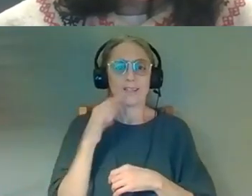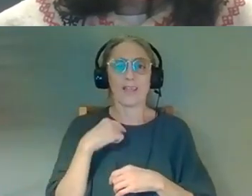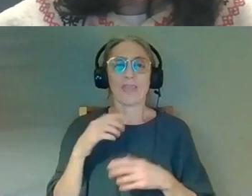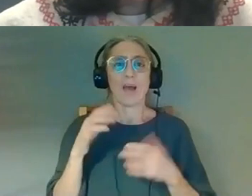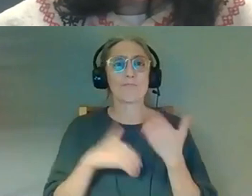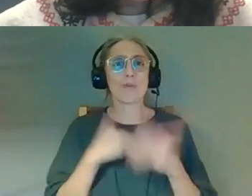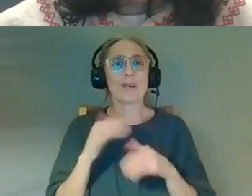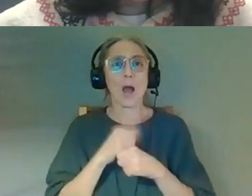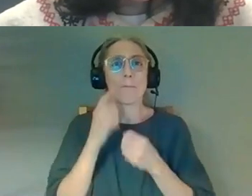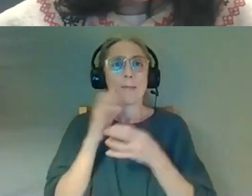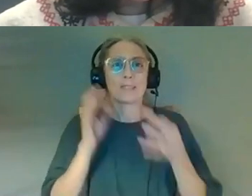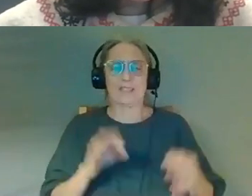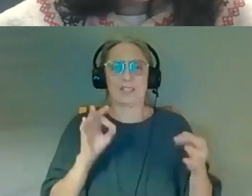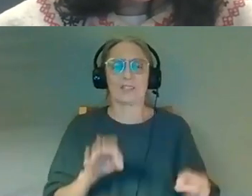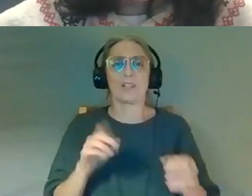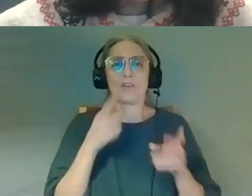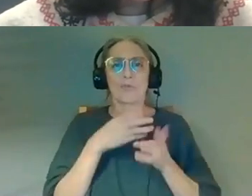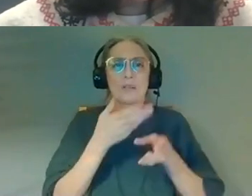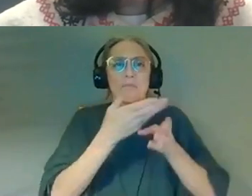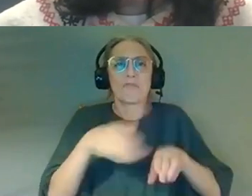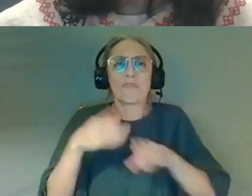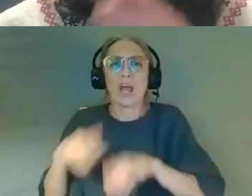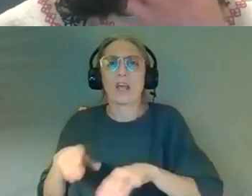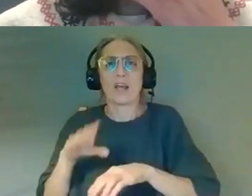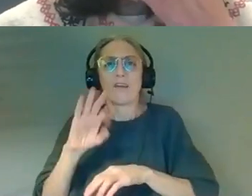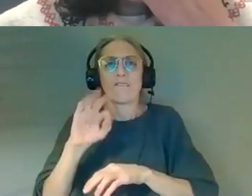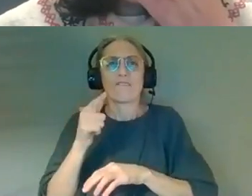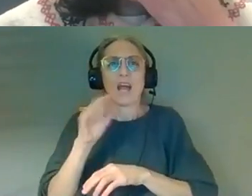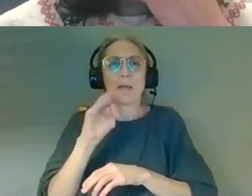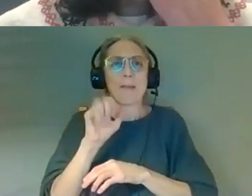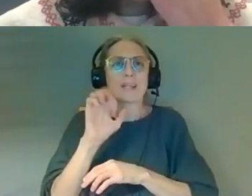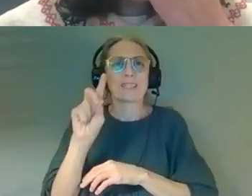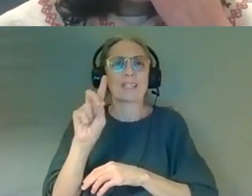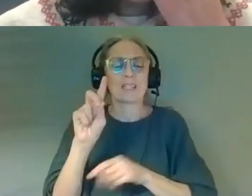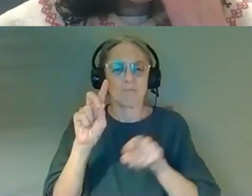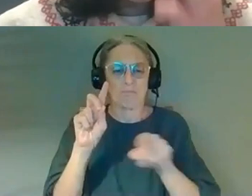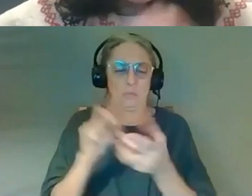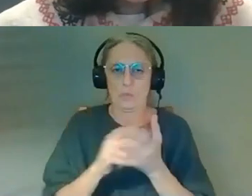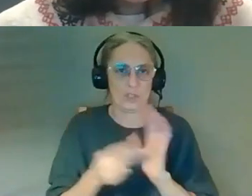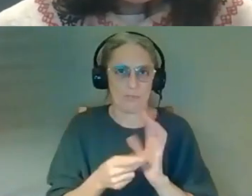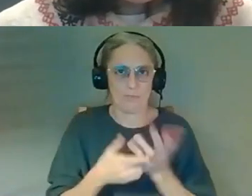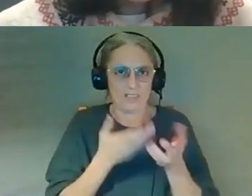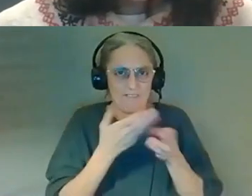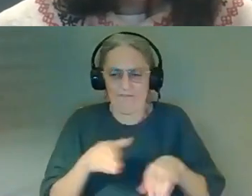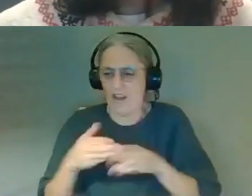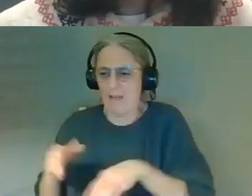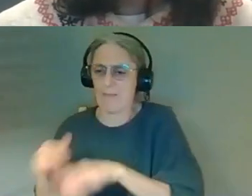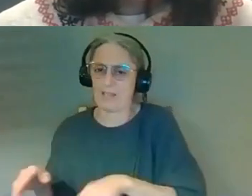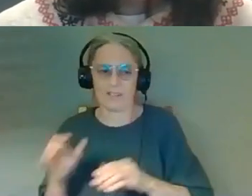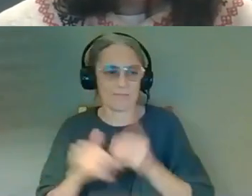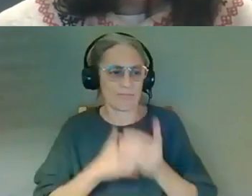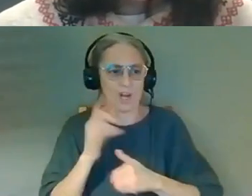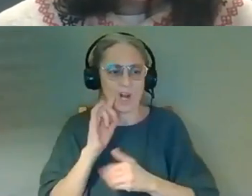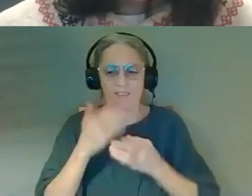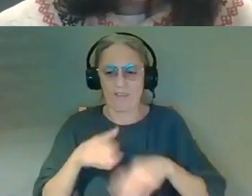I don't understand what that means. And so if she could explain to me so that I can make sure that I get you all what